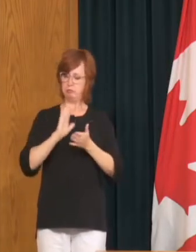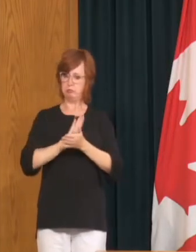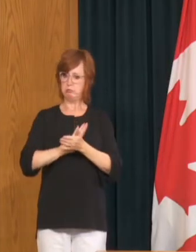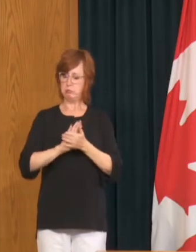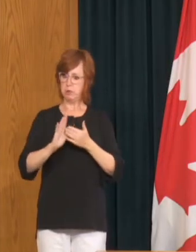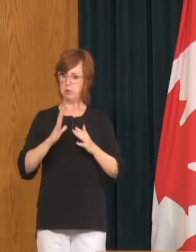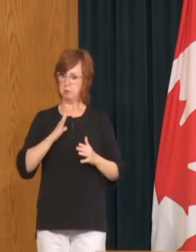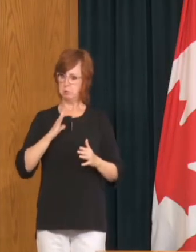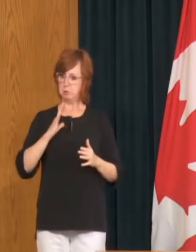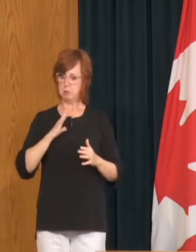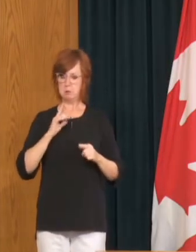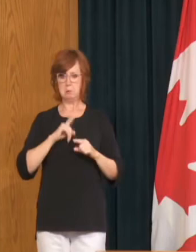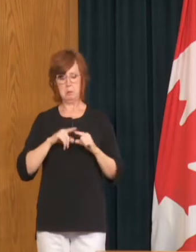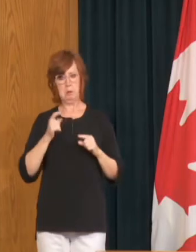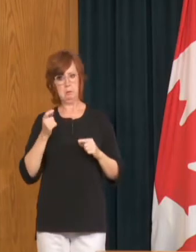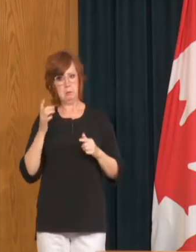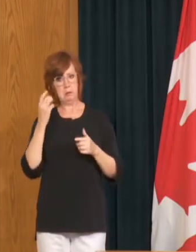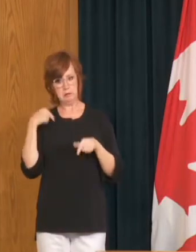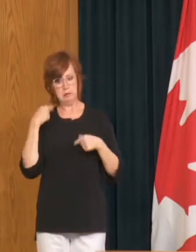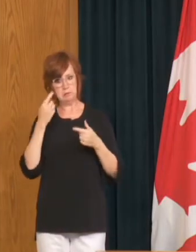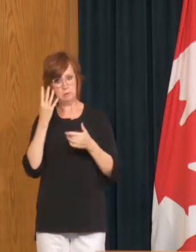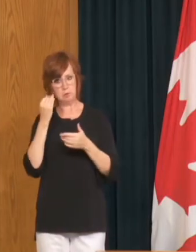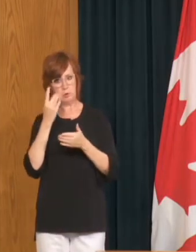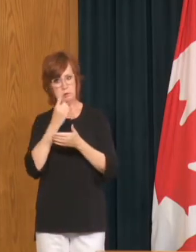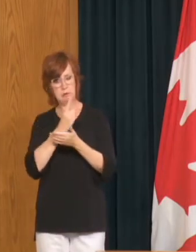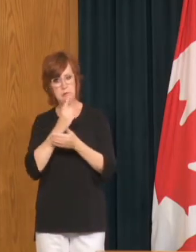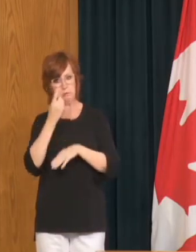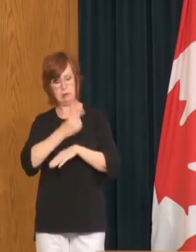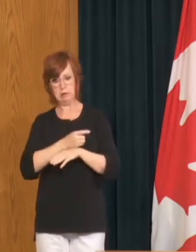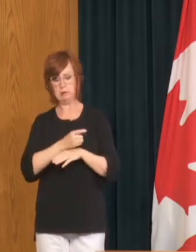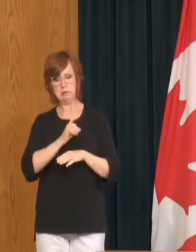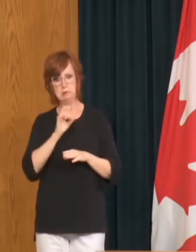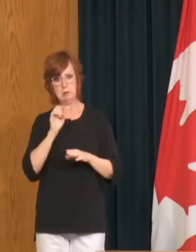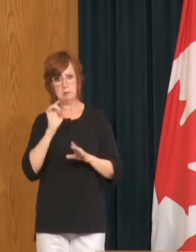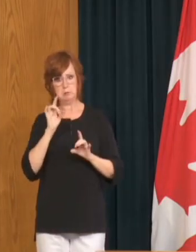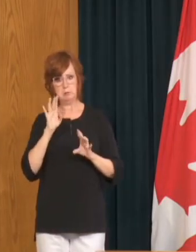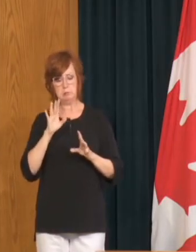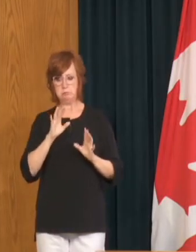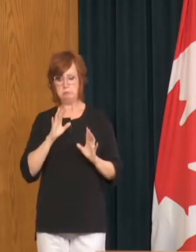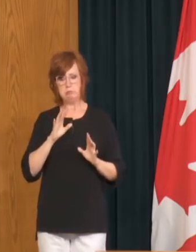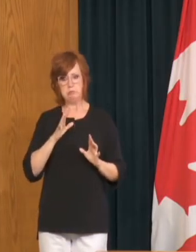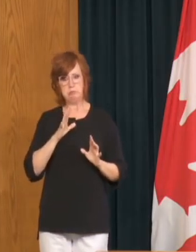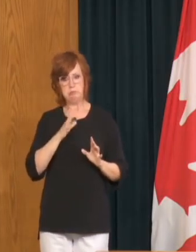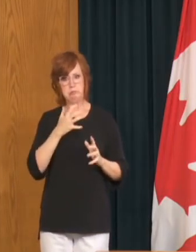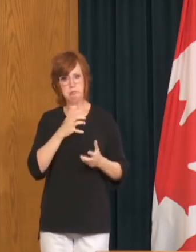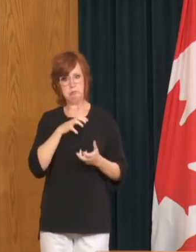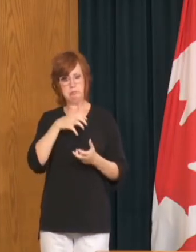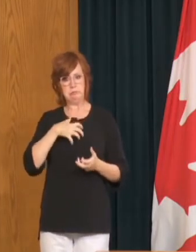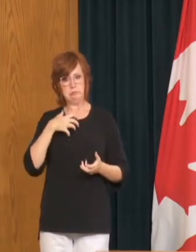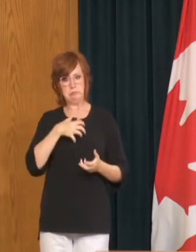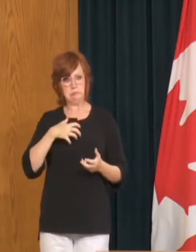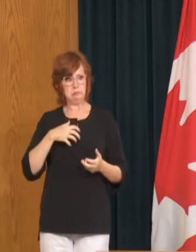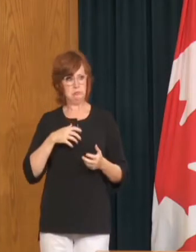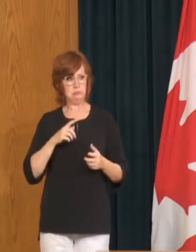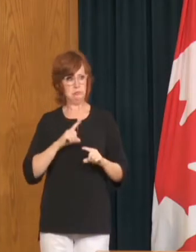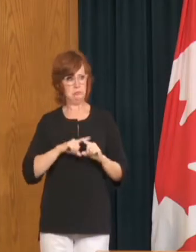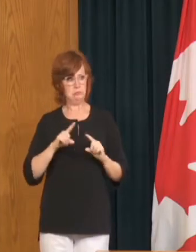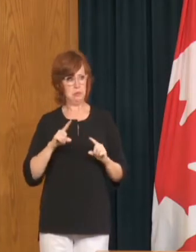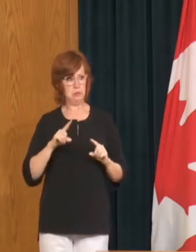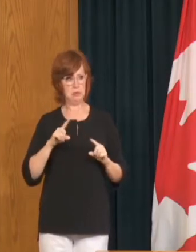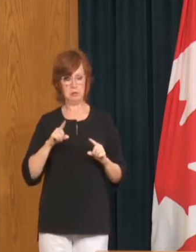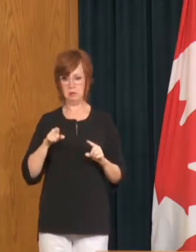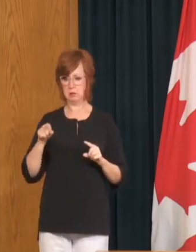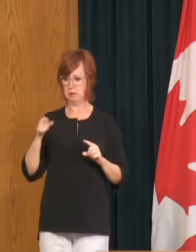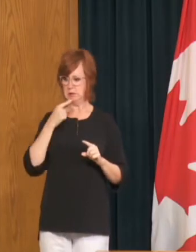health minister of all people suggesting that the opposition were glad to see, would have been glad to see more COVID